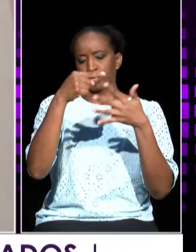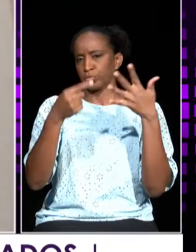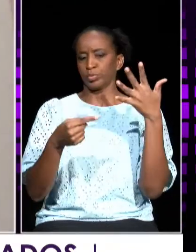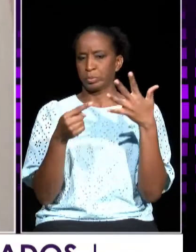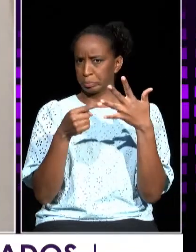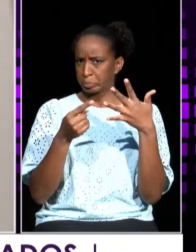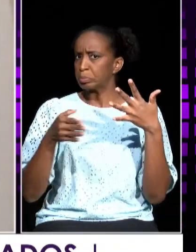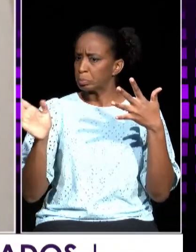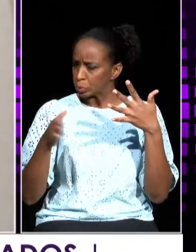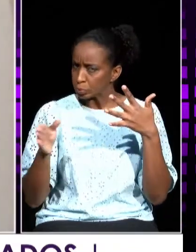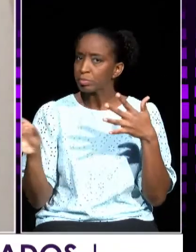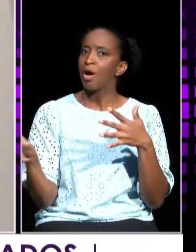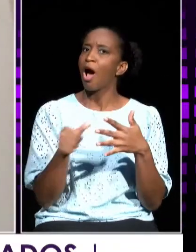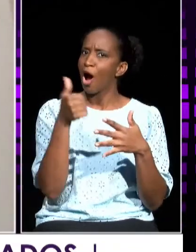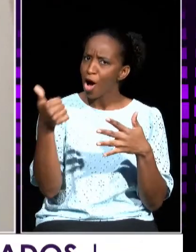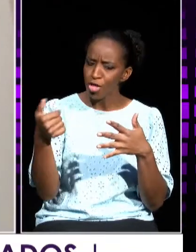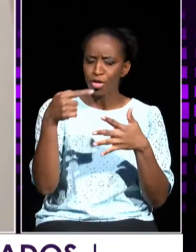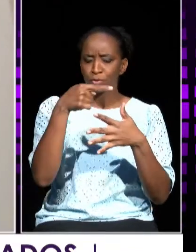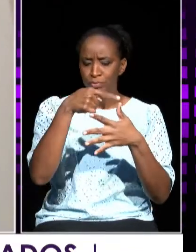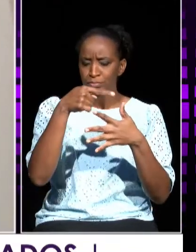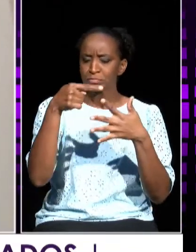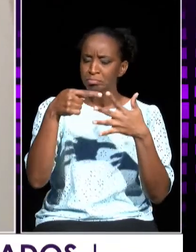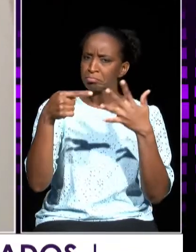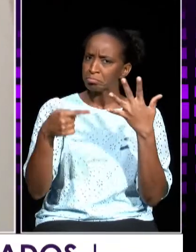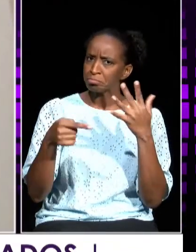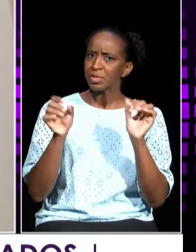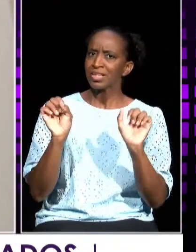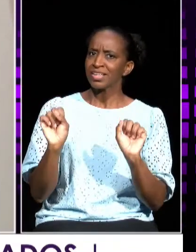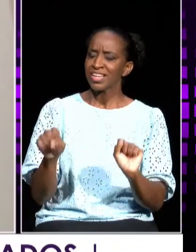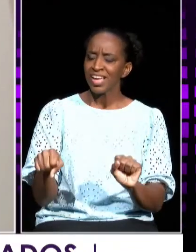positive reinforcement for our children.